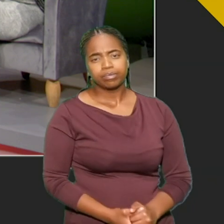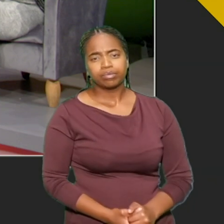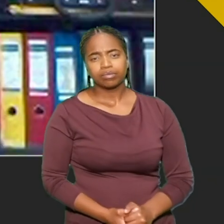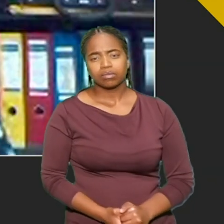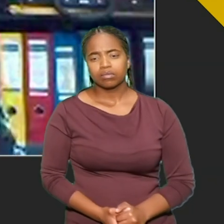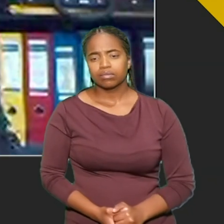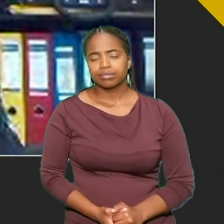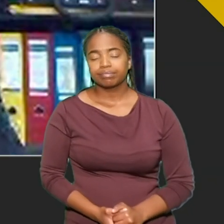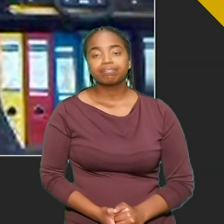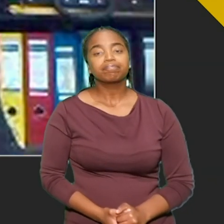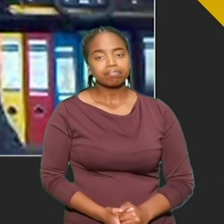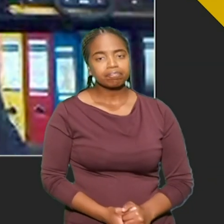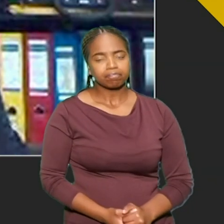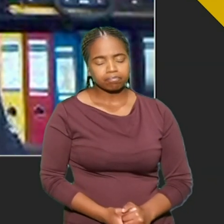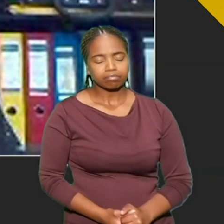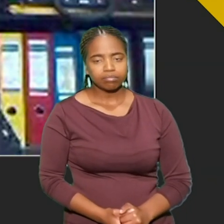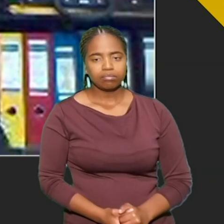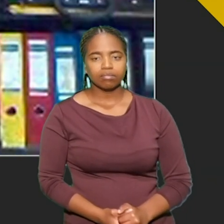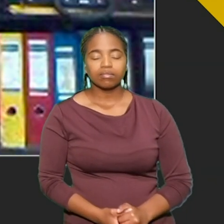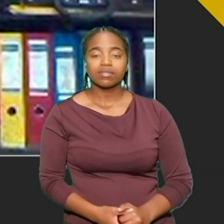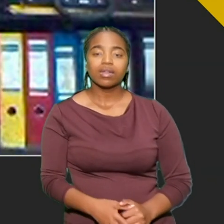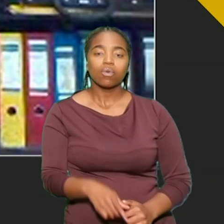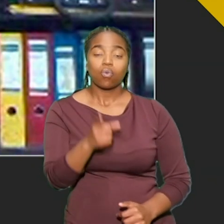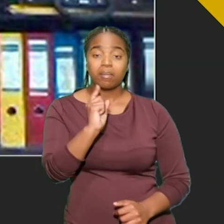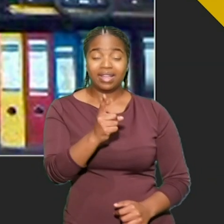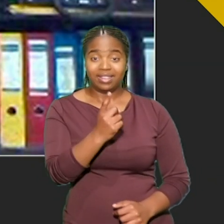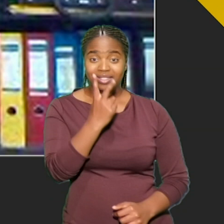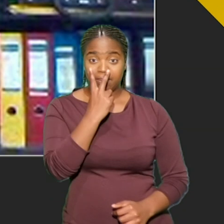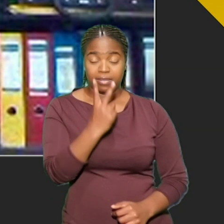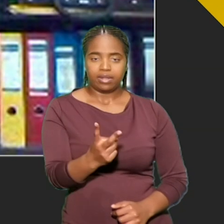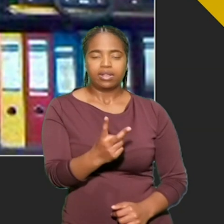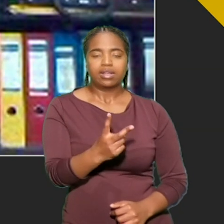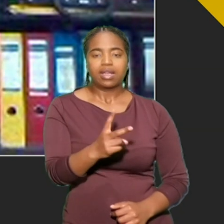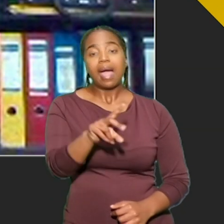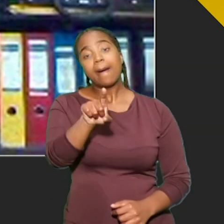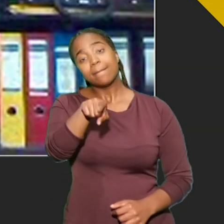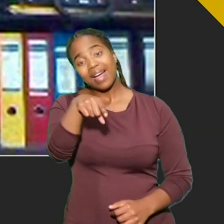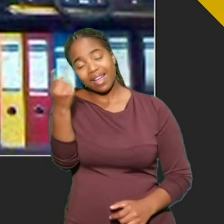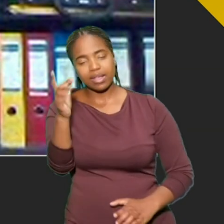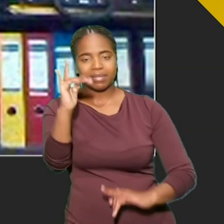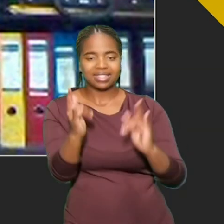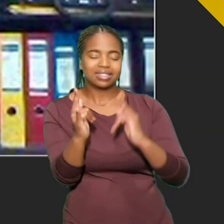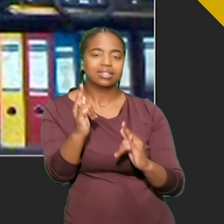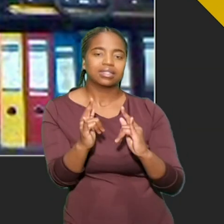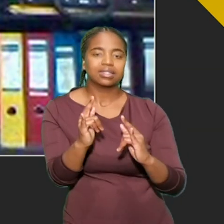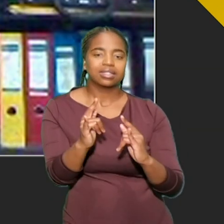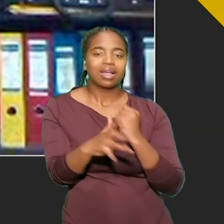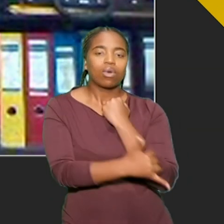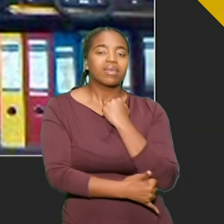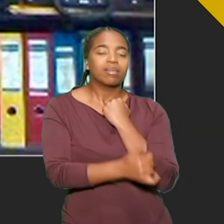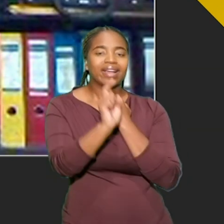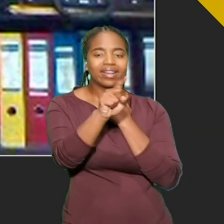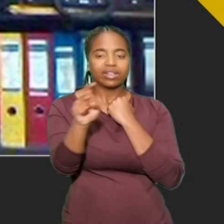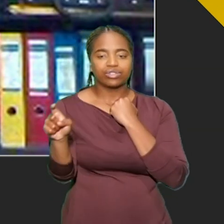Look, we must look at other world cities, okay? Other world cities make it their business to make